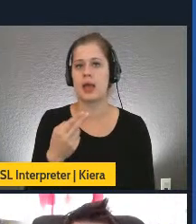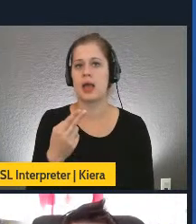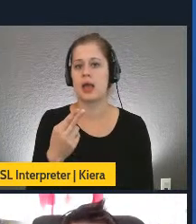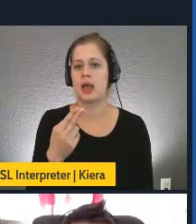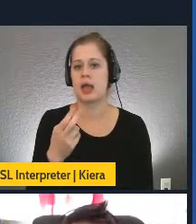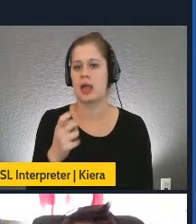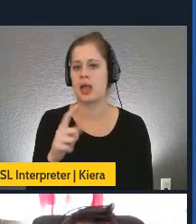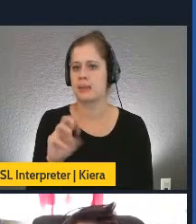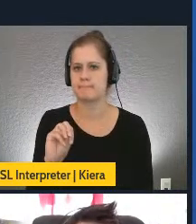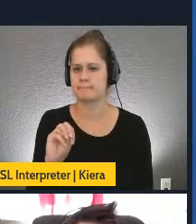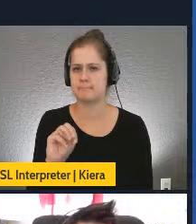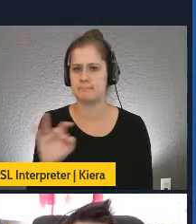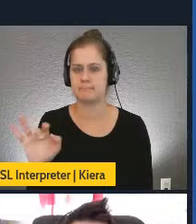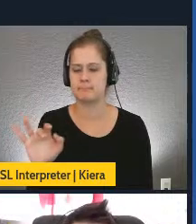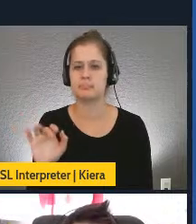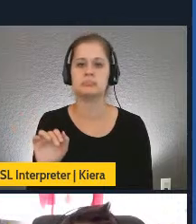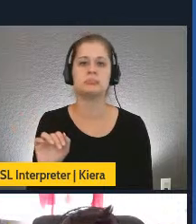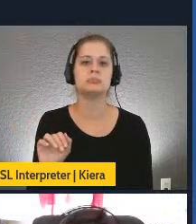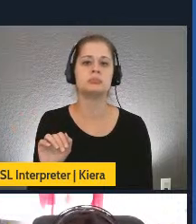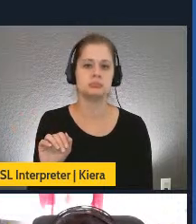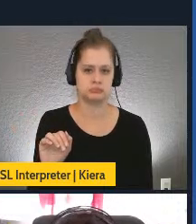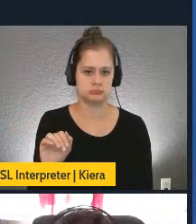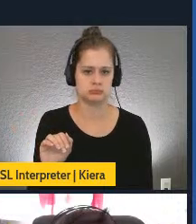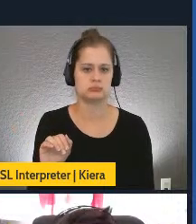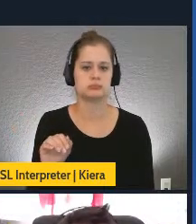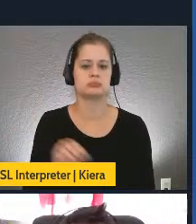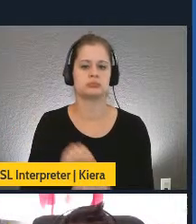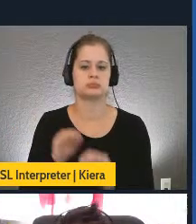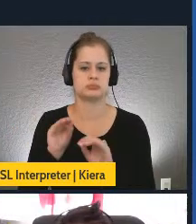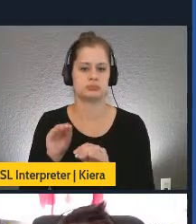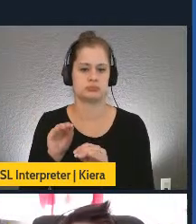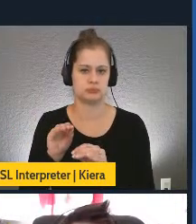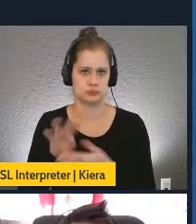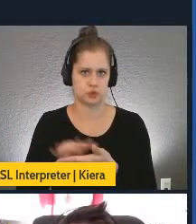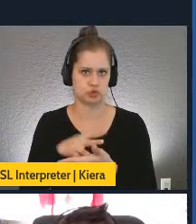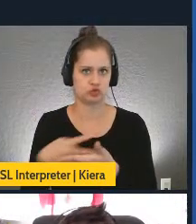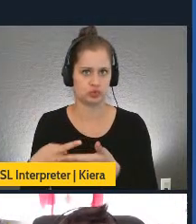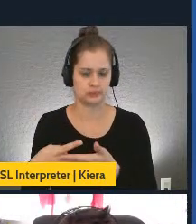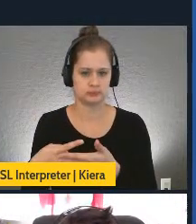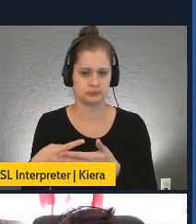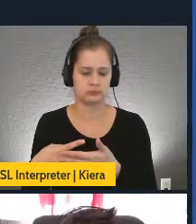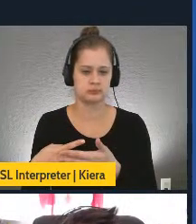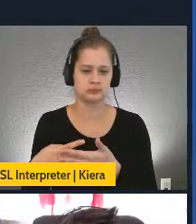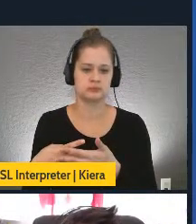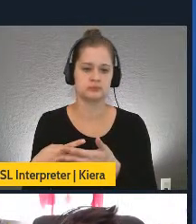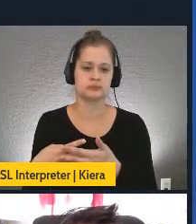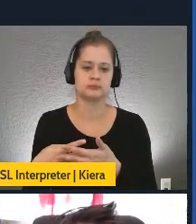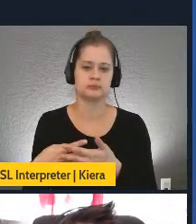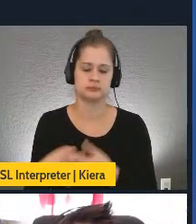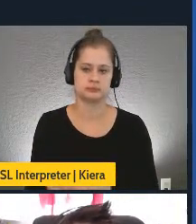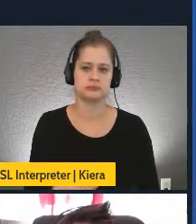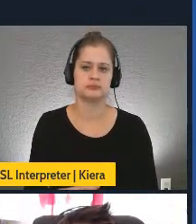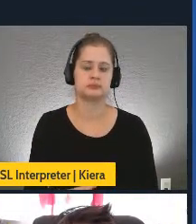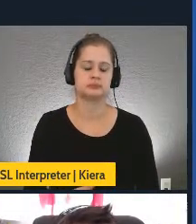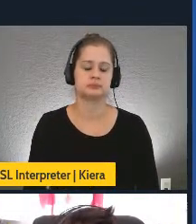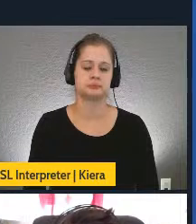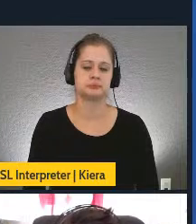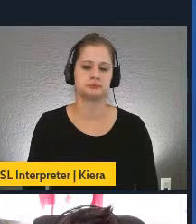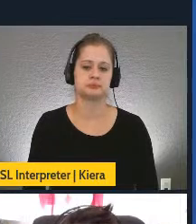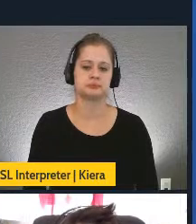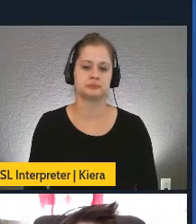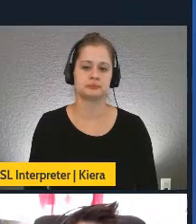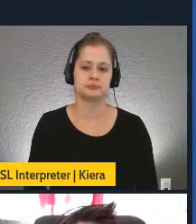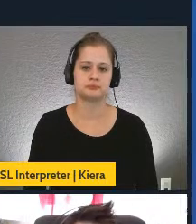install to install the chart in the cluster. So to let Helm do the work.